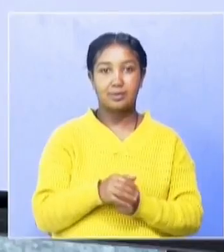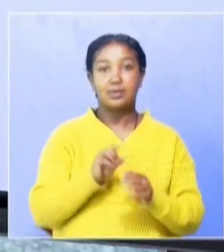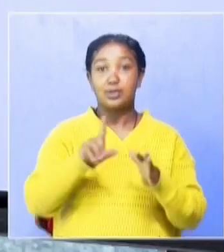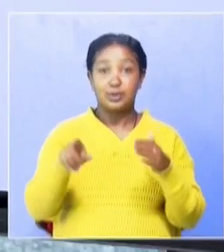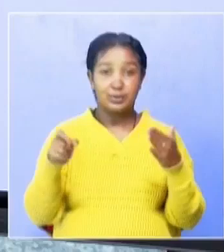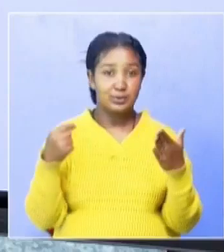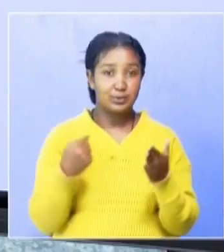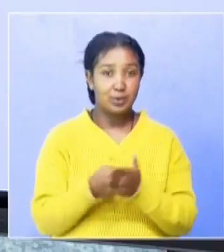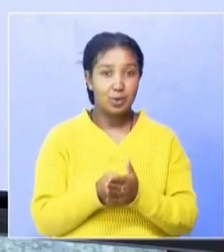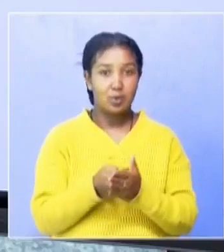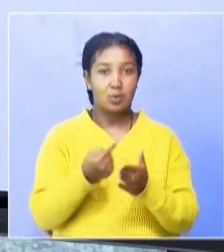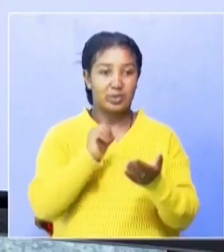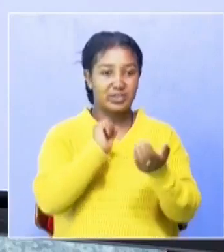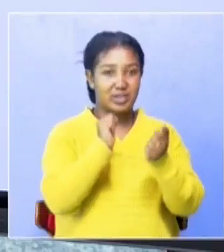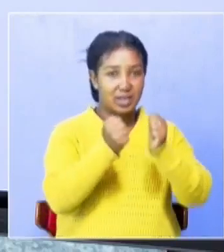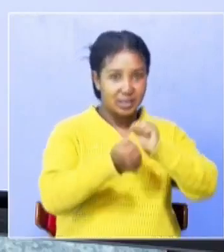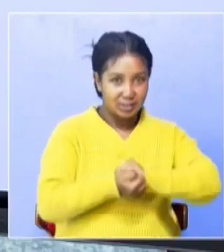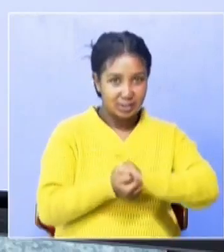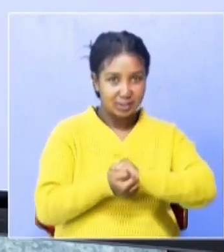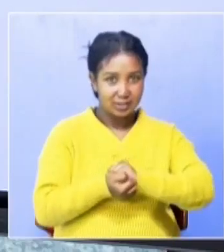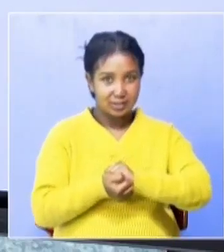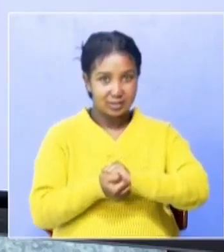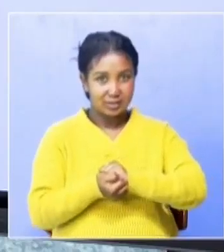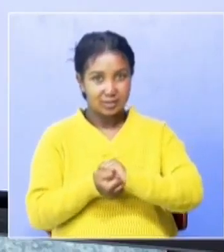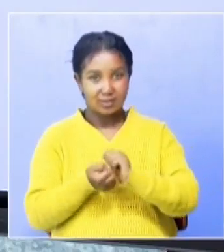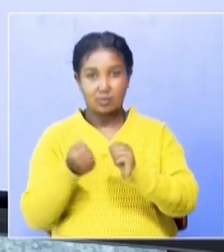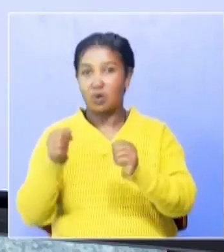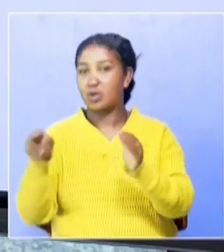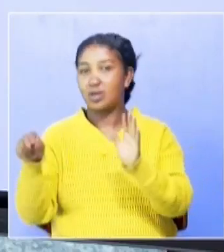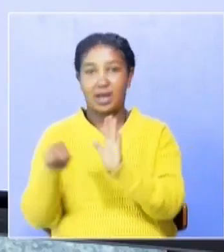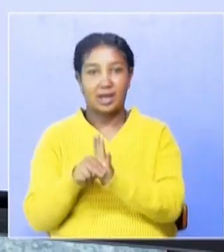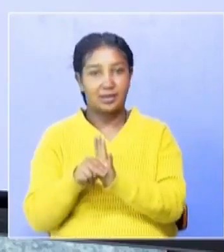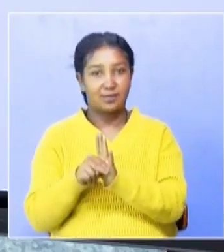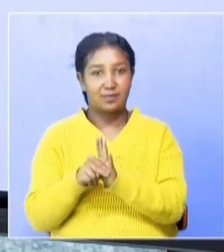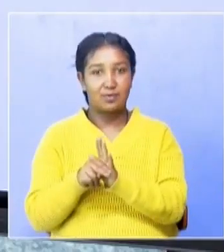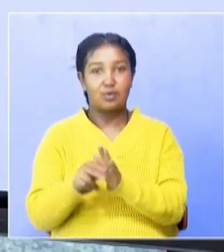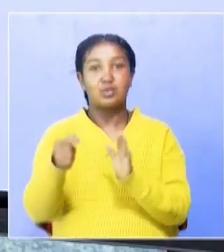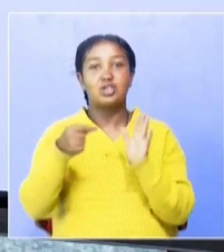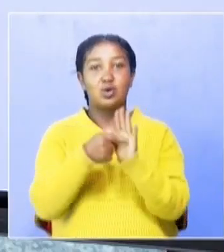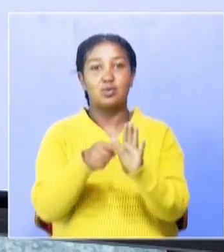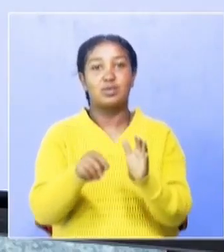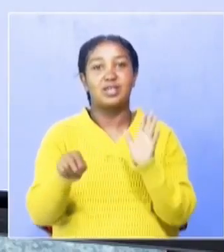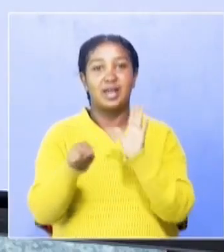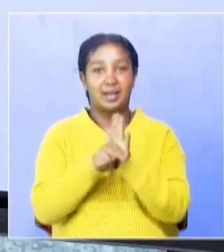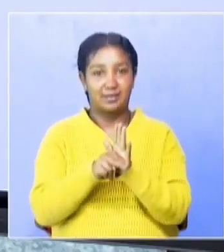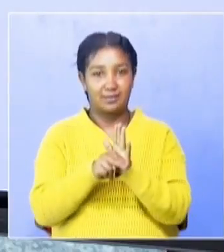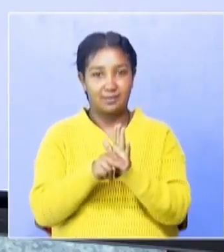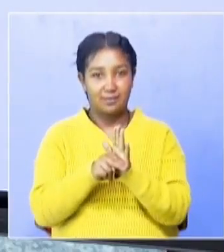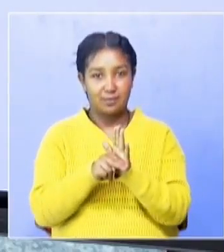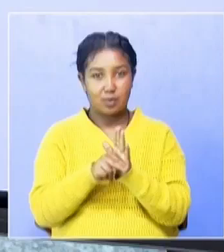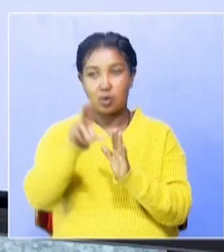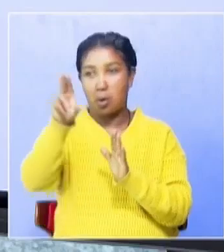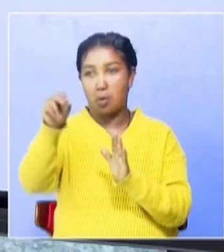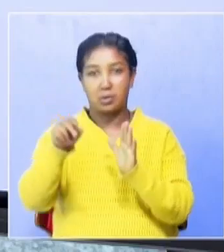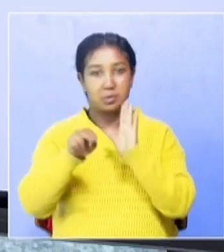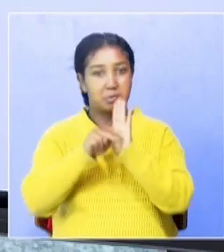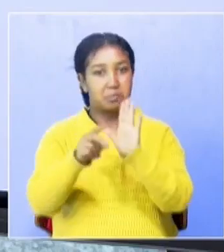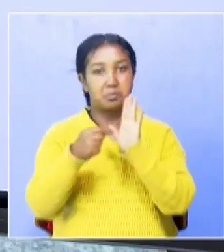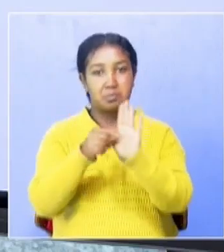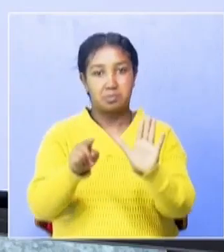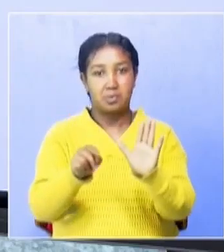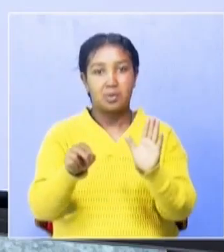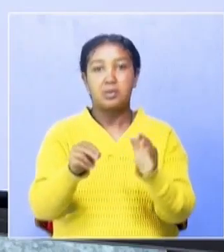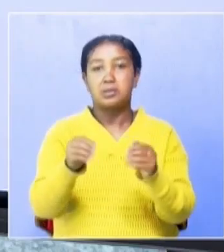So, we change this one into negative form. Which shows negative? Not.